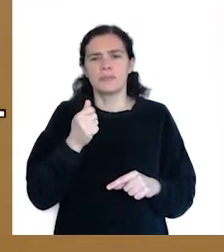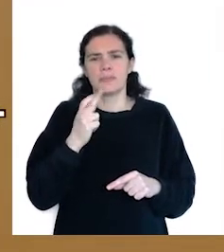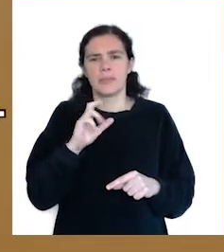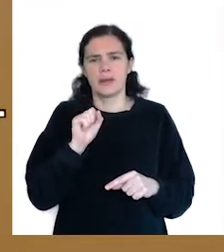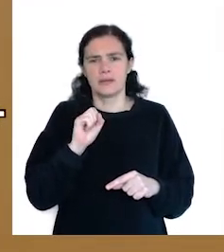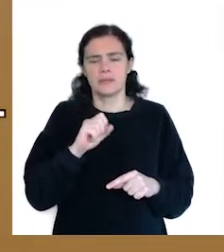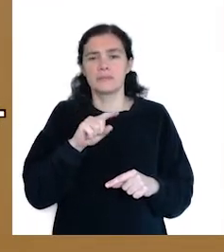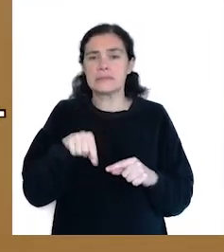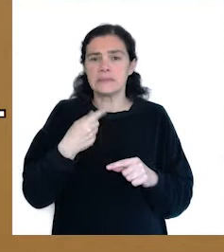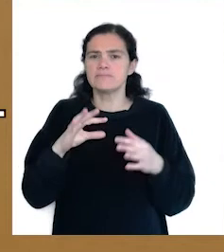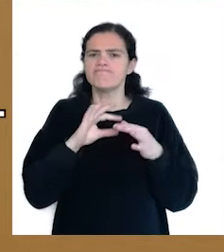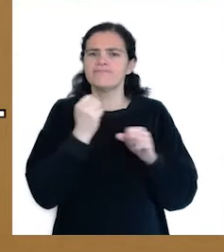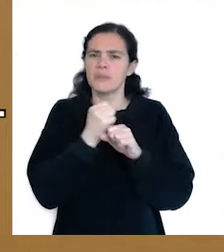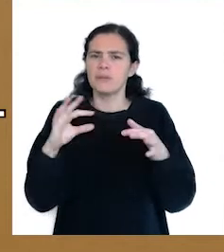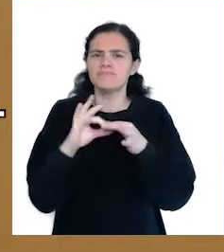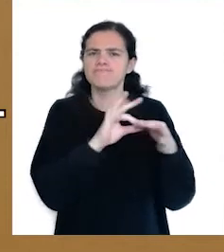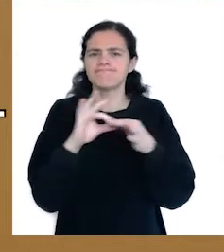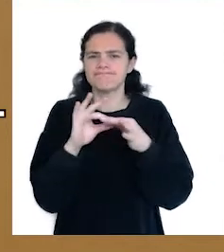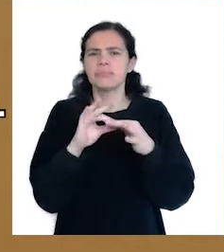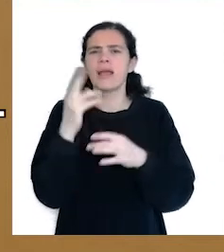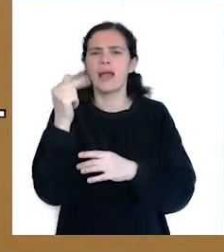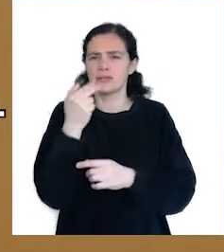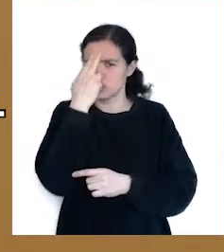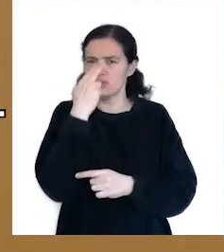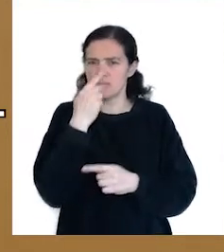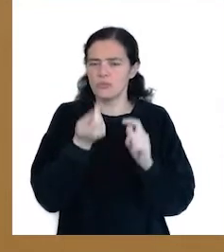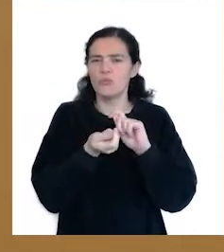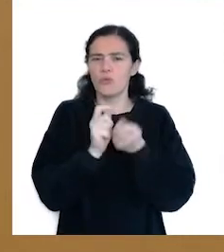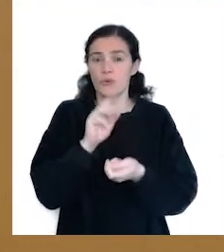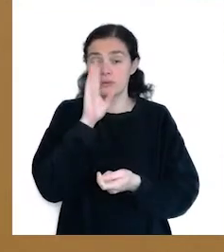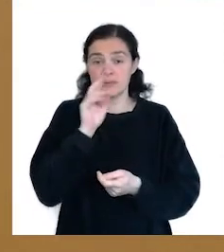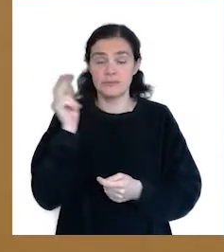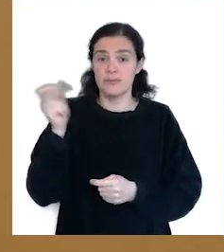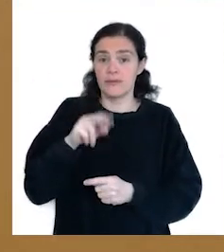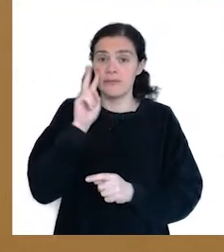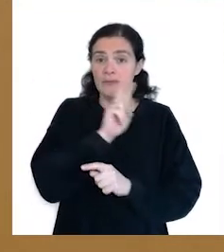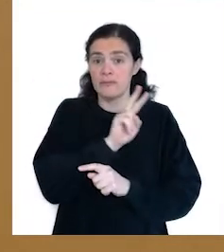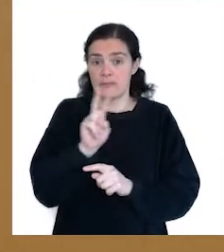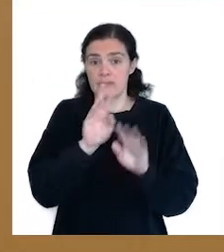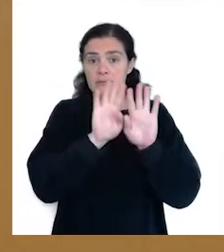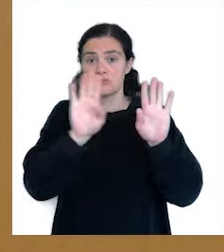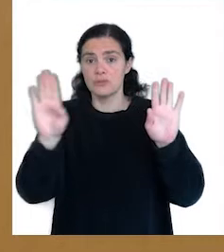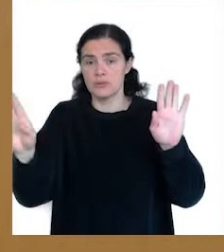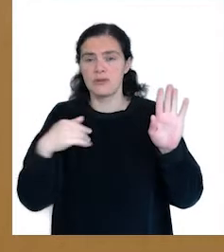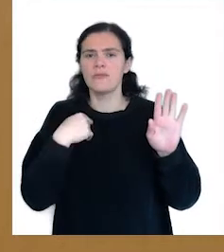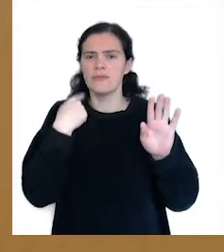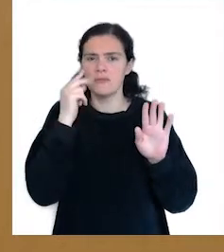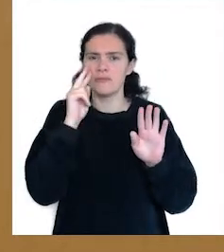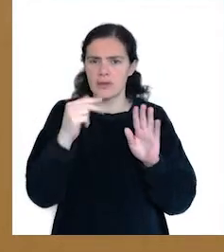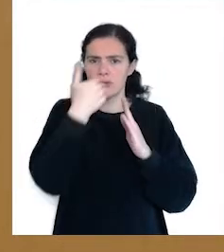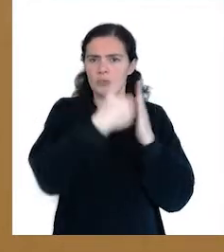And from this collaboration, the art history has changed. So if you come to the exhibition, you will